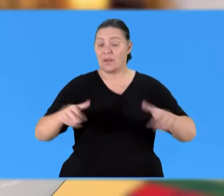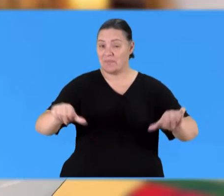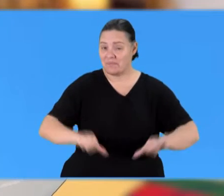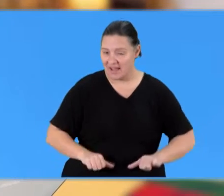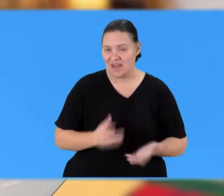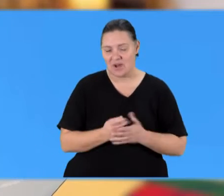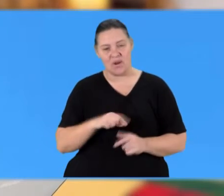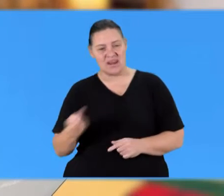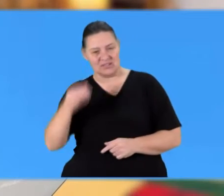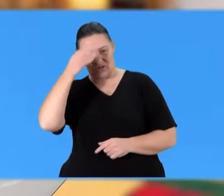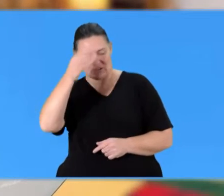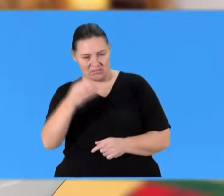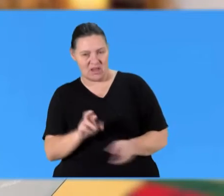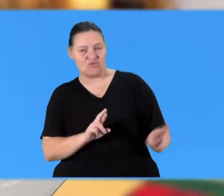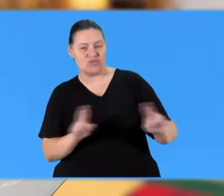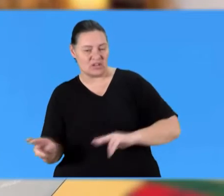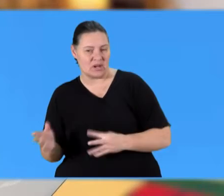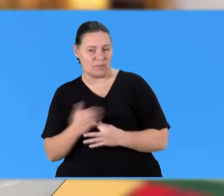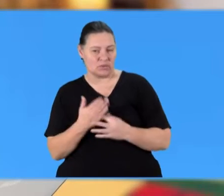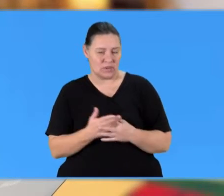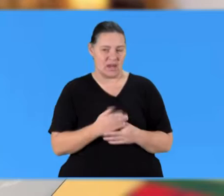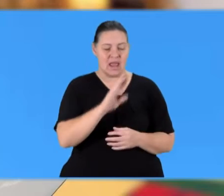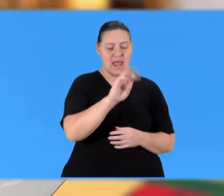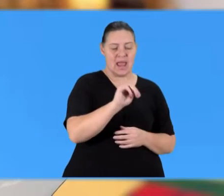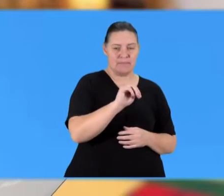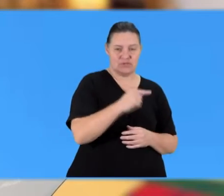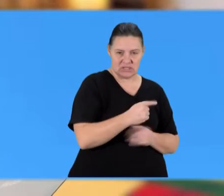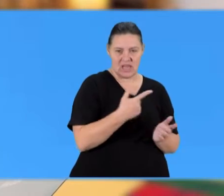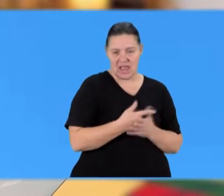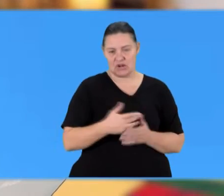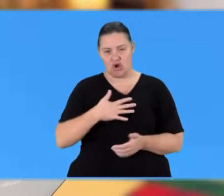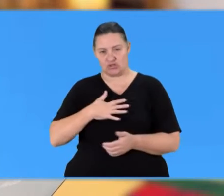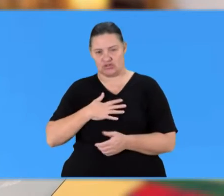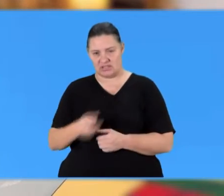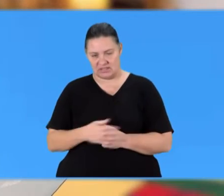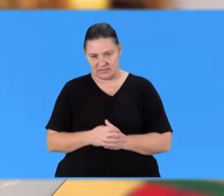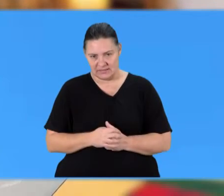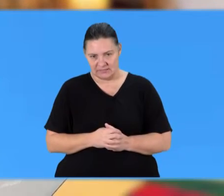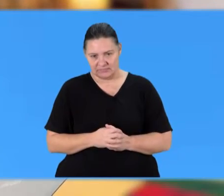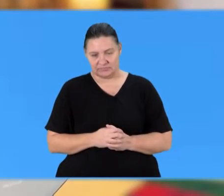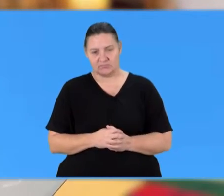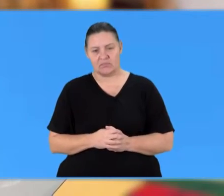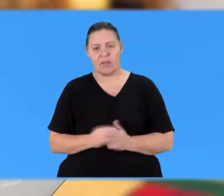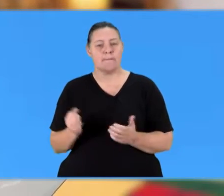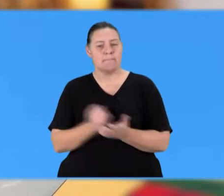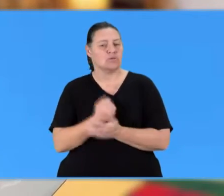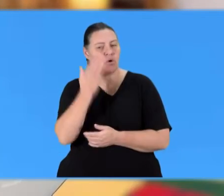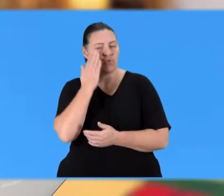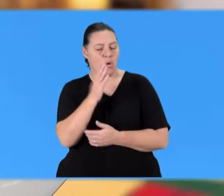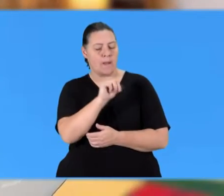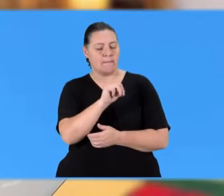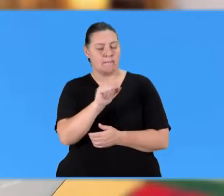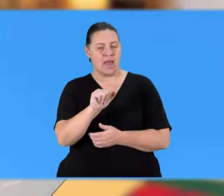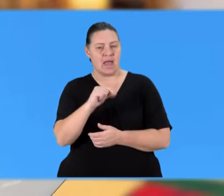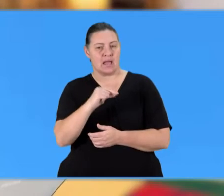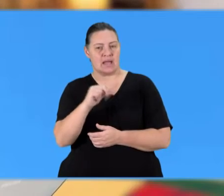Welcome back, learners. So now we're going to look at our next concept, being the reaction between magnesium and our oxygen. So to start, we need to